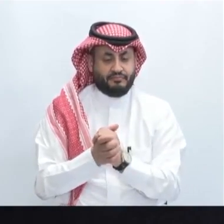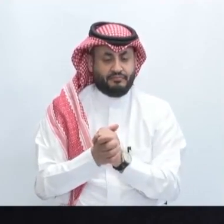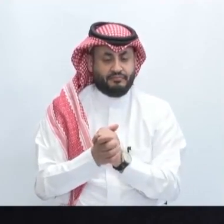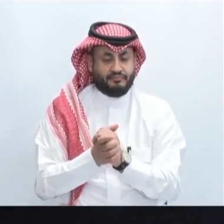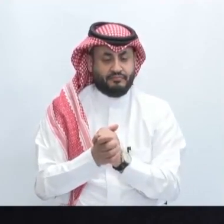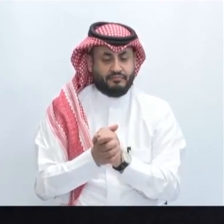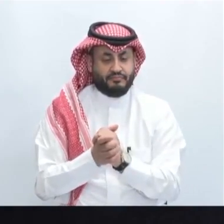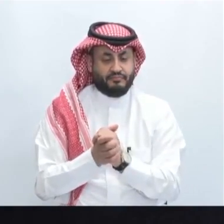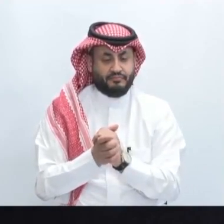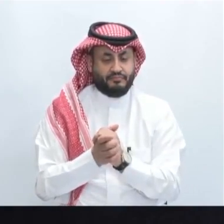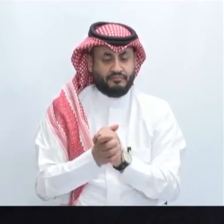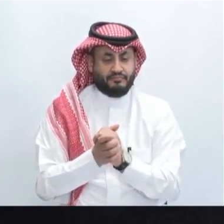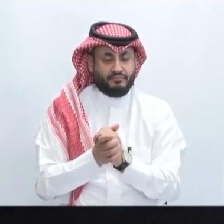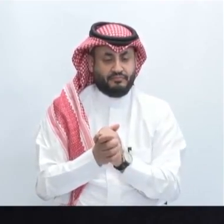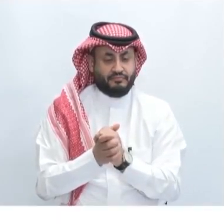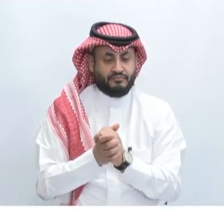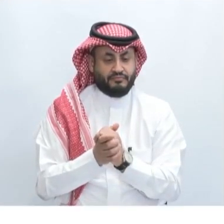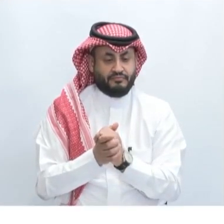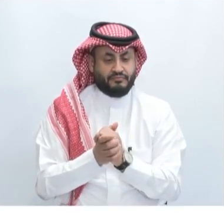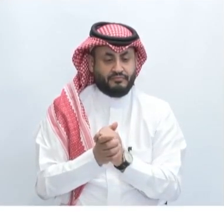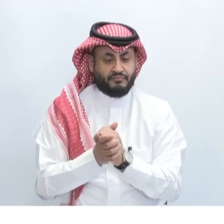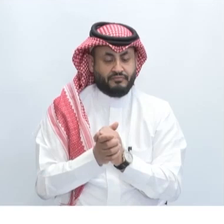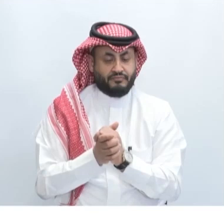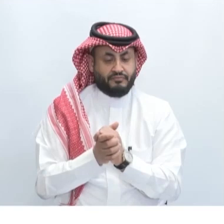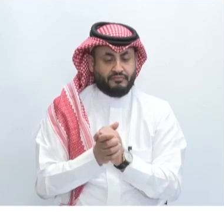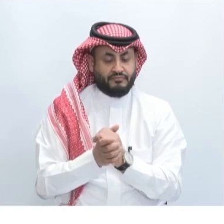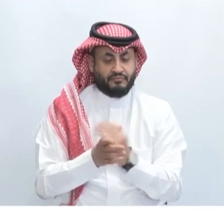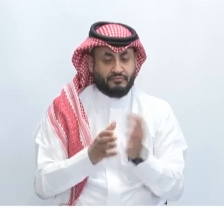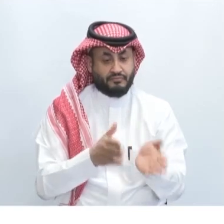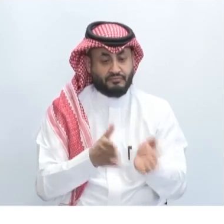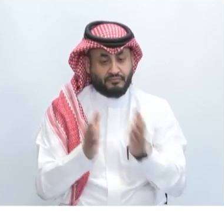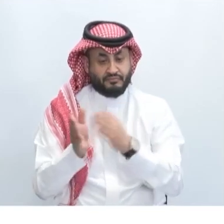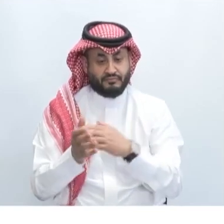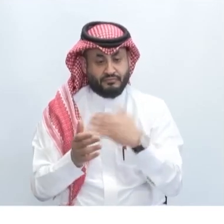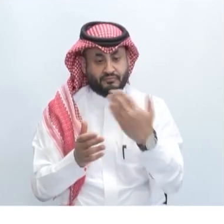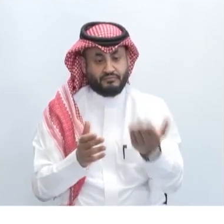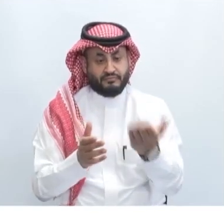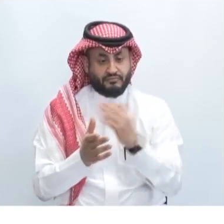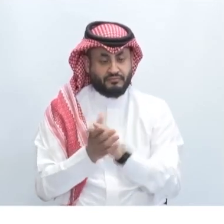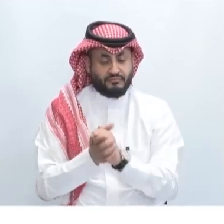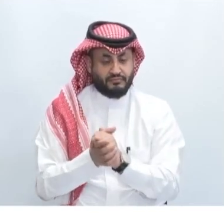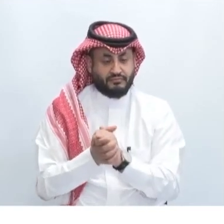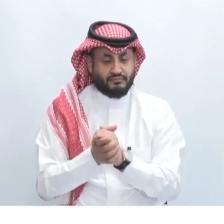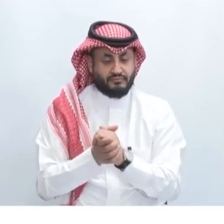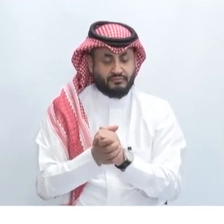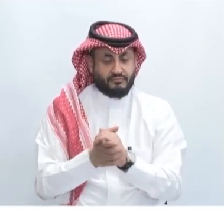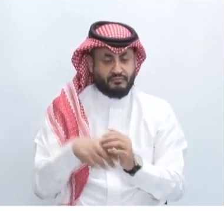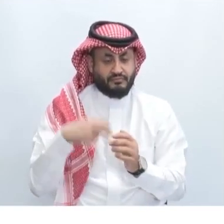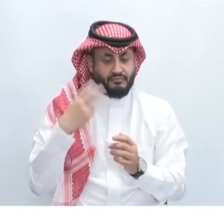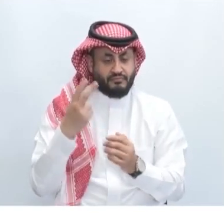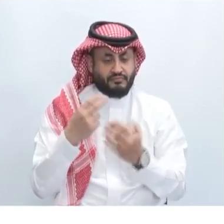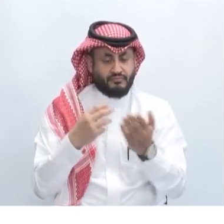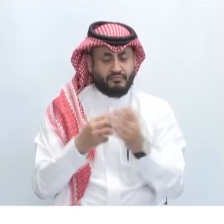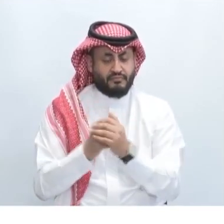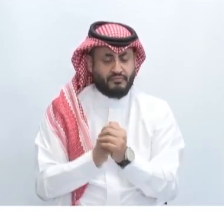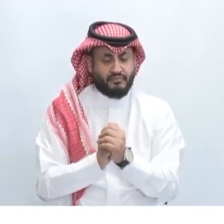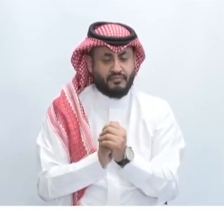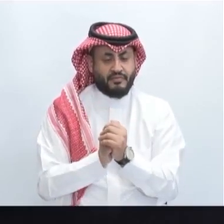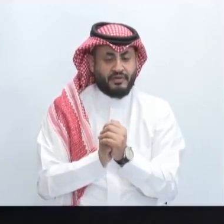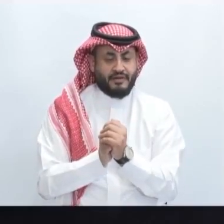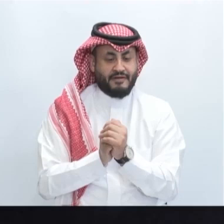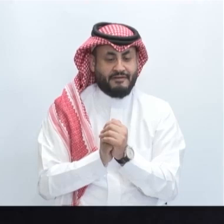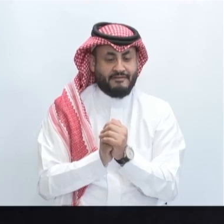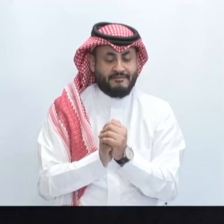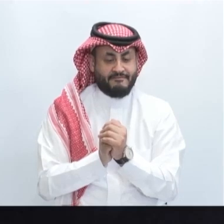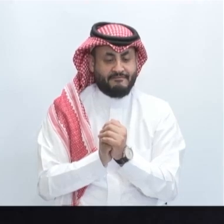have better tracing than me. Now, let's move on to the second question in our lesson. In